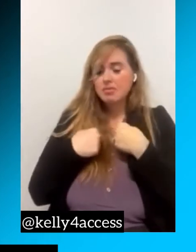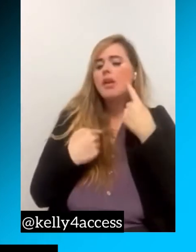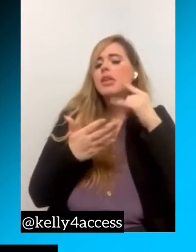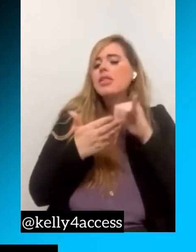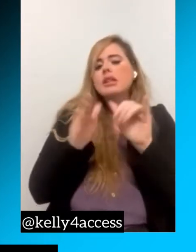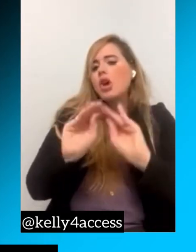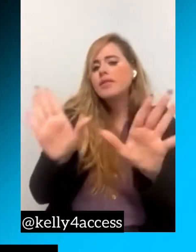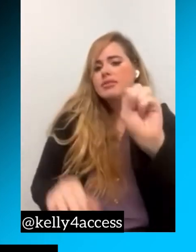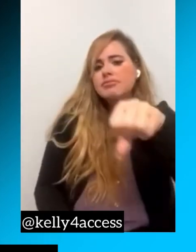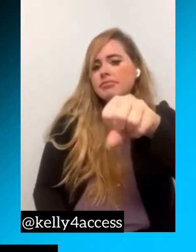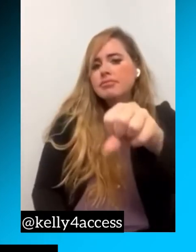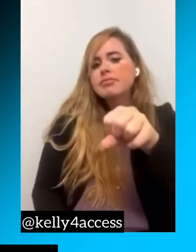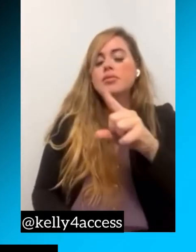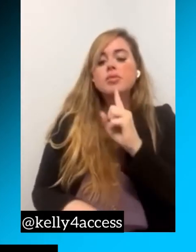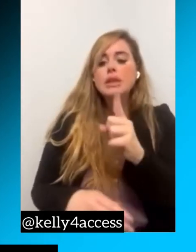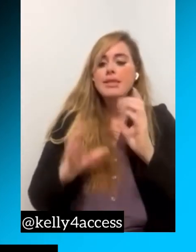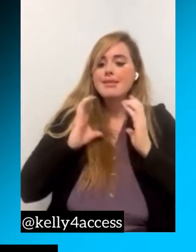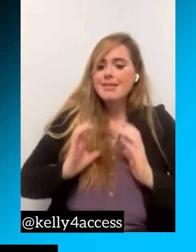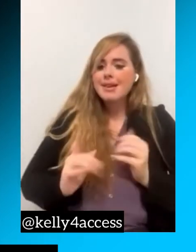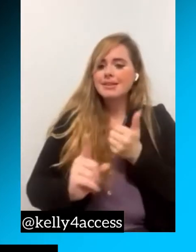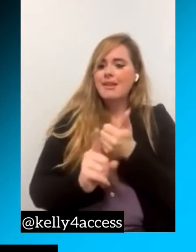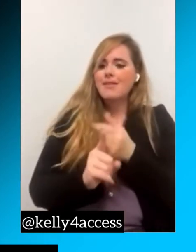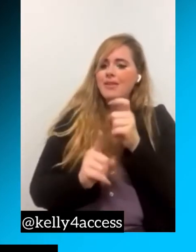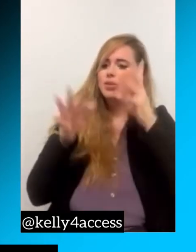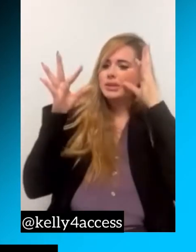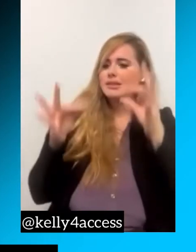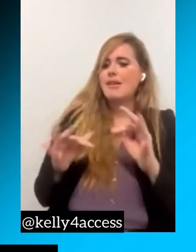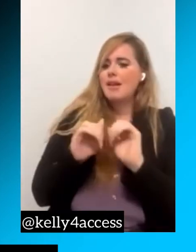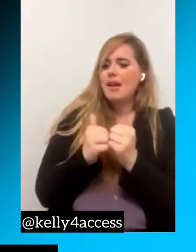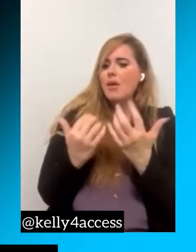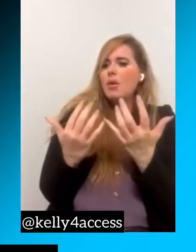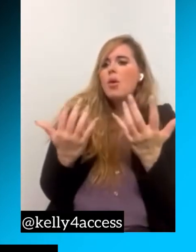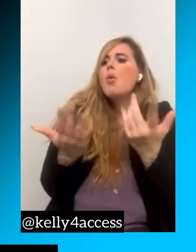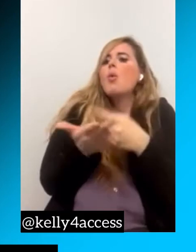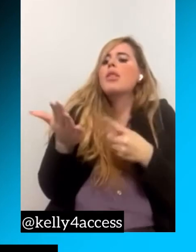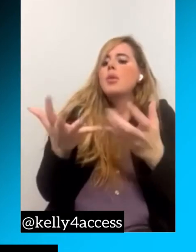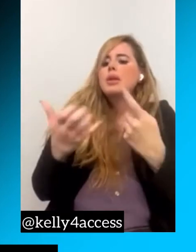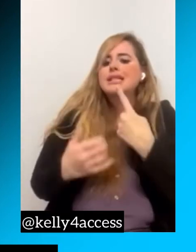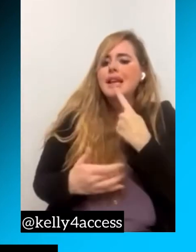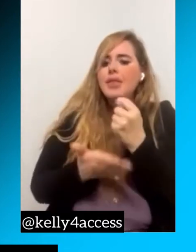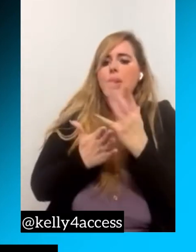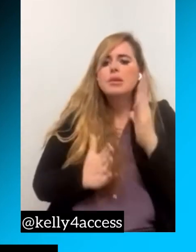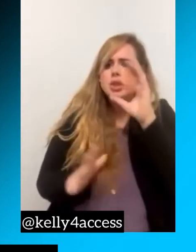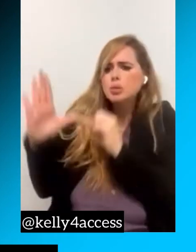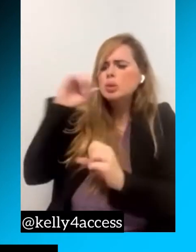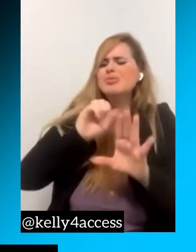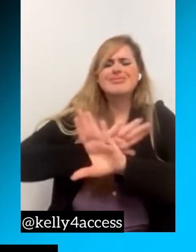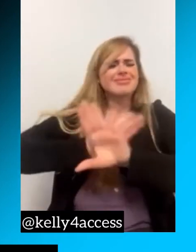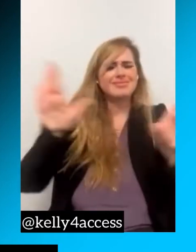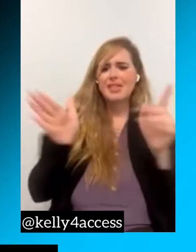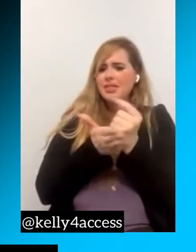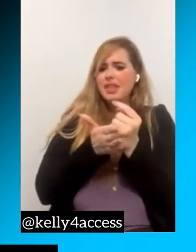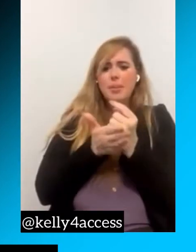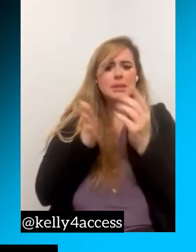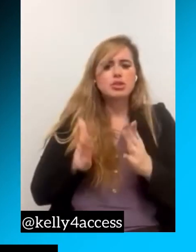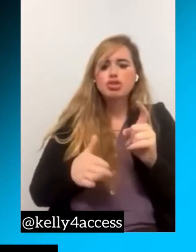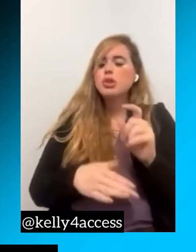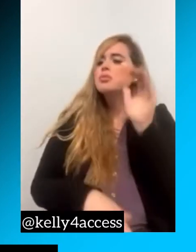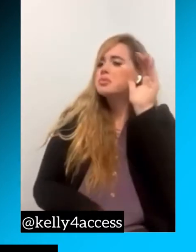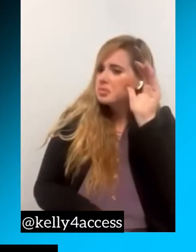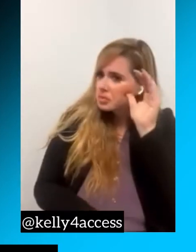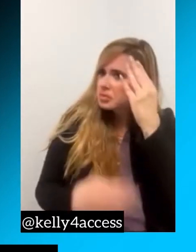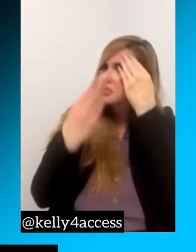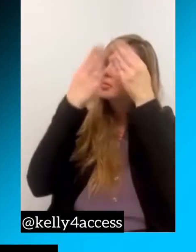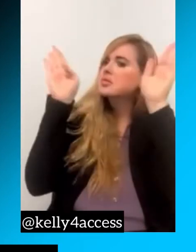Yeah. that not the therapist assumes anything, and just the client explains, like the patient